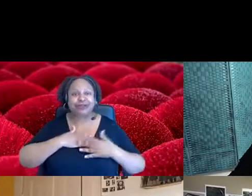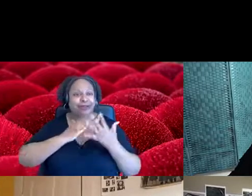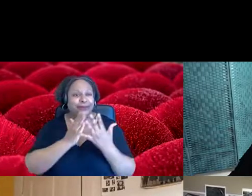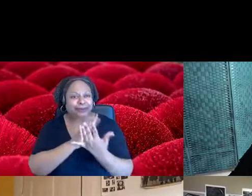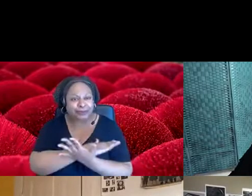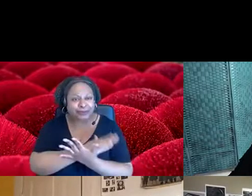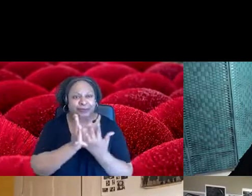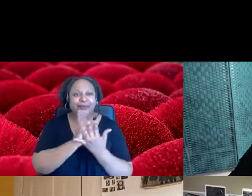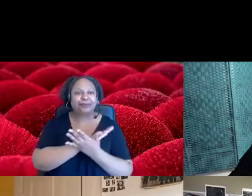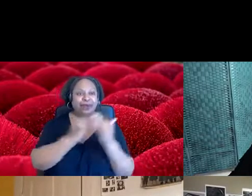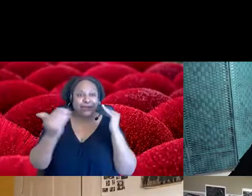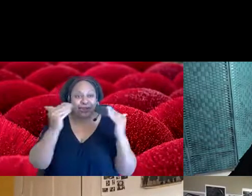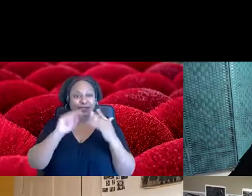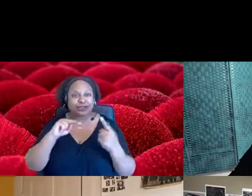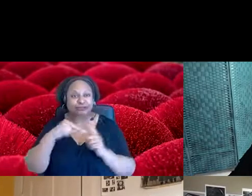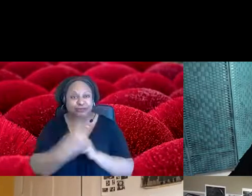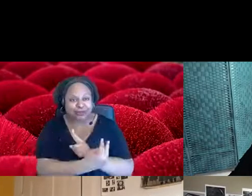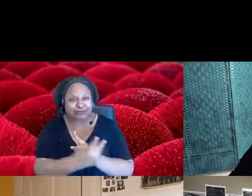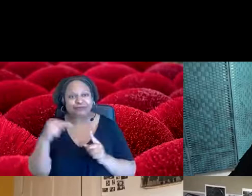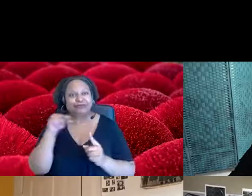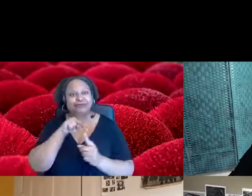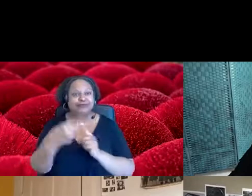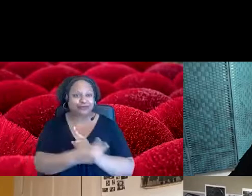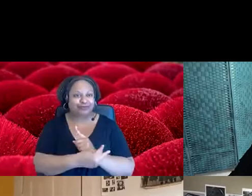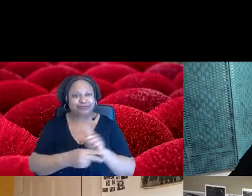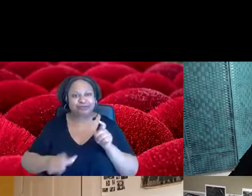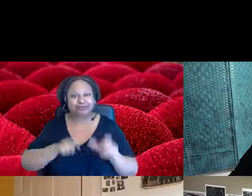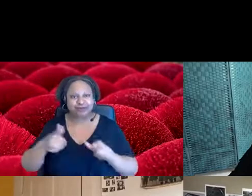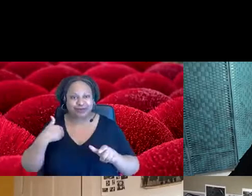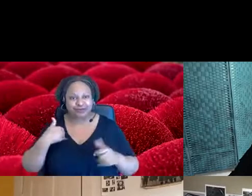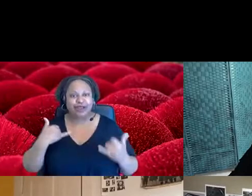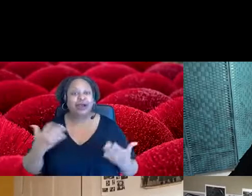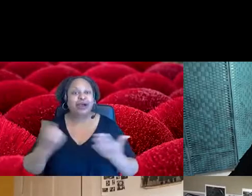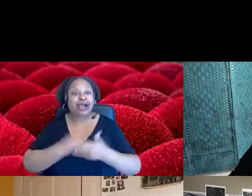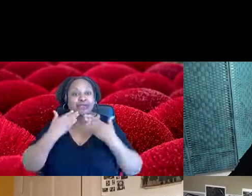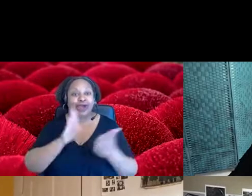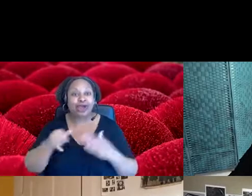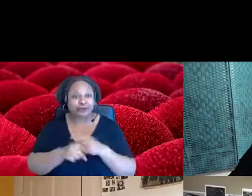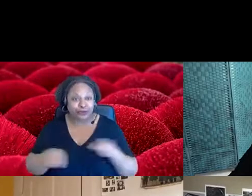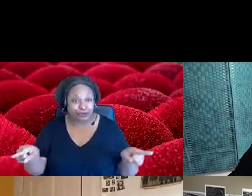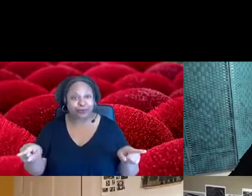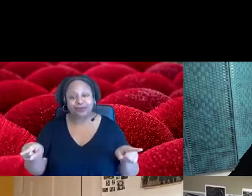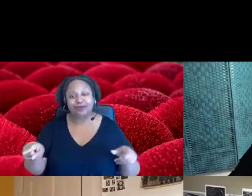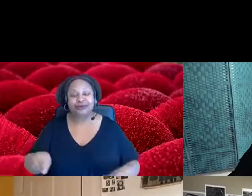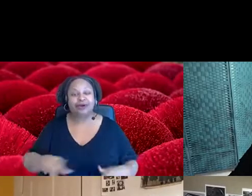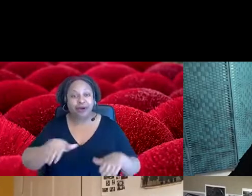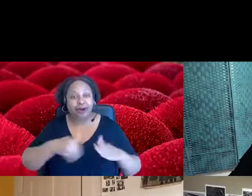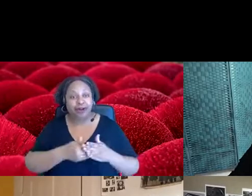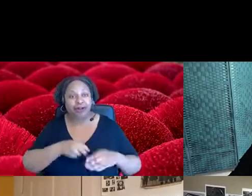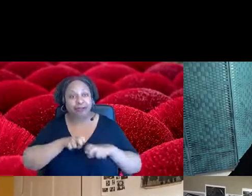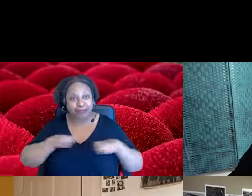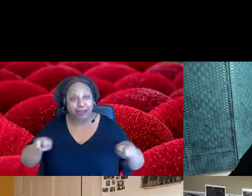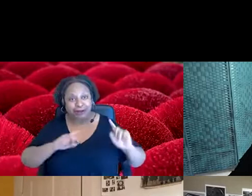and perspectives that our contributors have brought. So I want to thank you all and all of our panelists